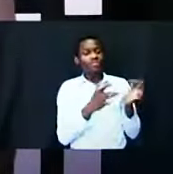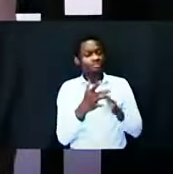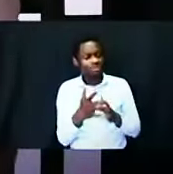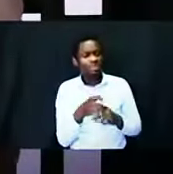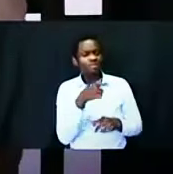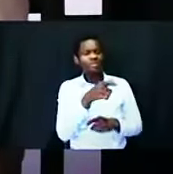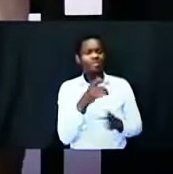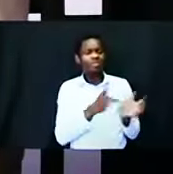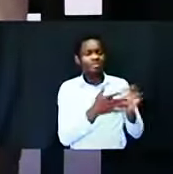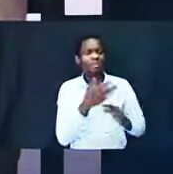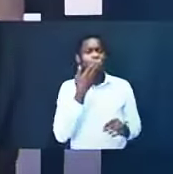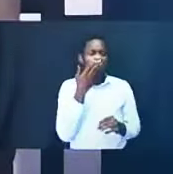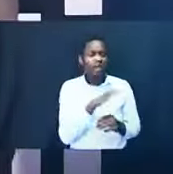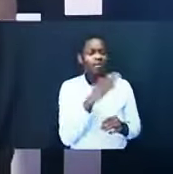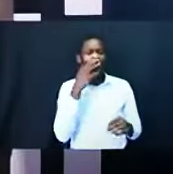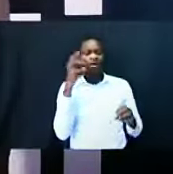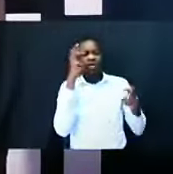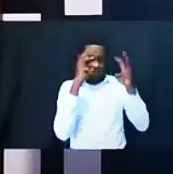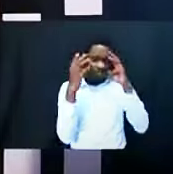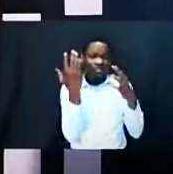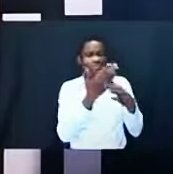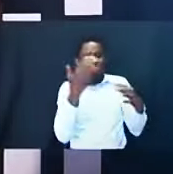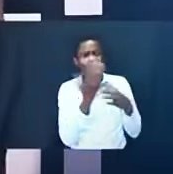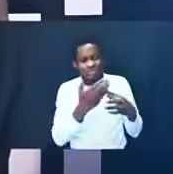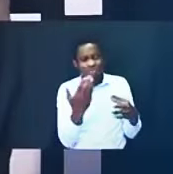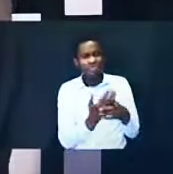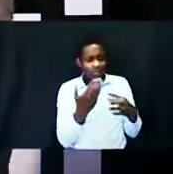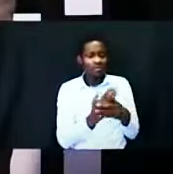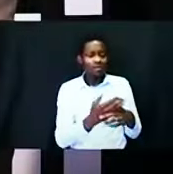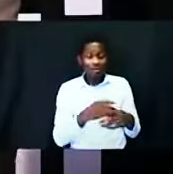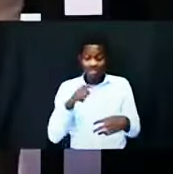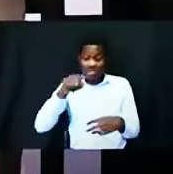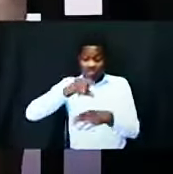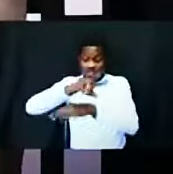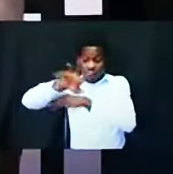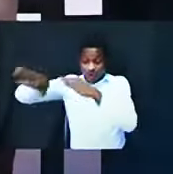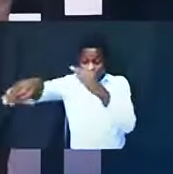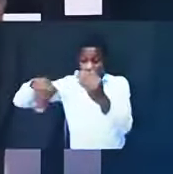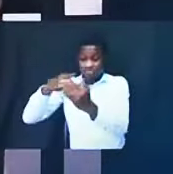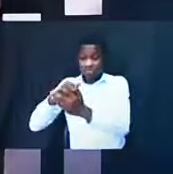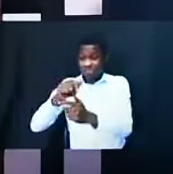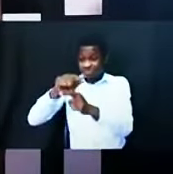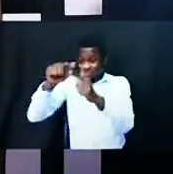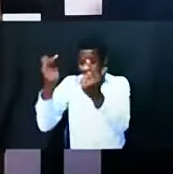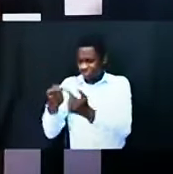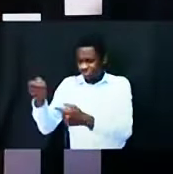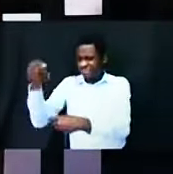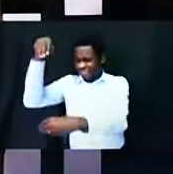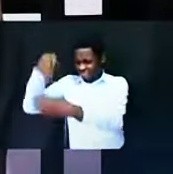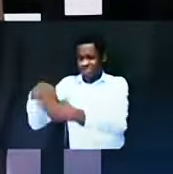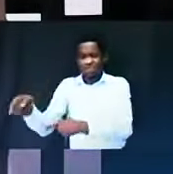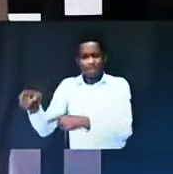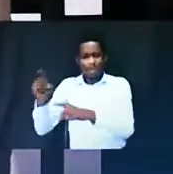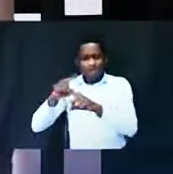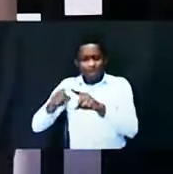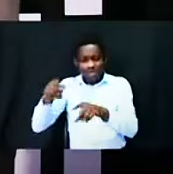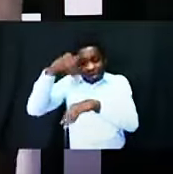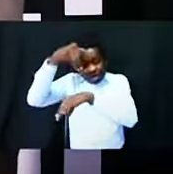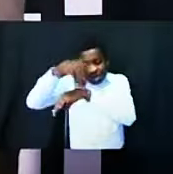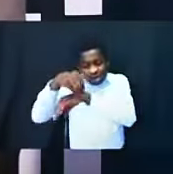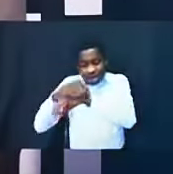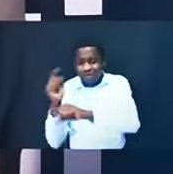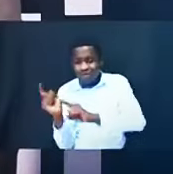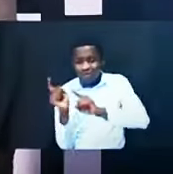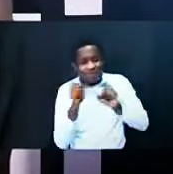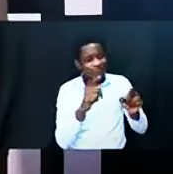krofa na wo dwindwin de Yesu e ye ho na wo dwindwin de wo pese wo ye Yesu se wo pese wo kum na na wo ye ne de fi se na wo adwun ye wo se Yesu